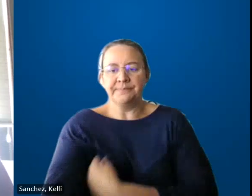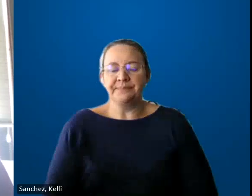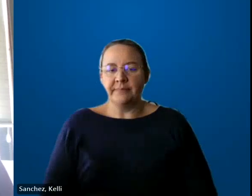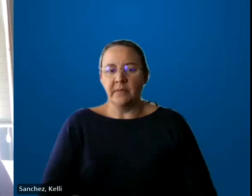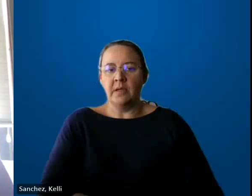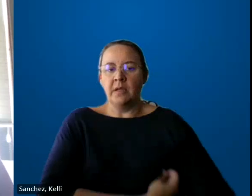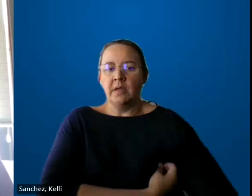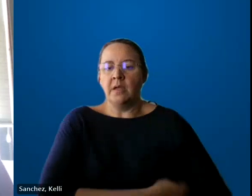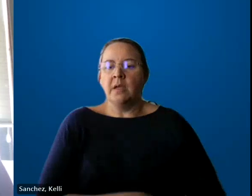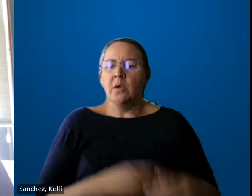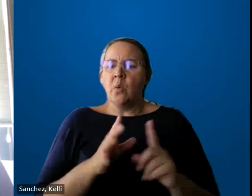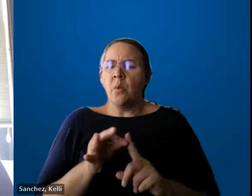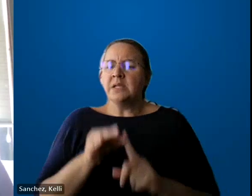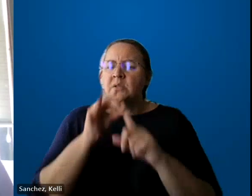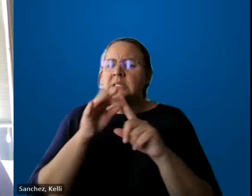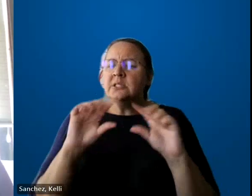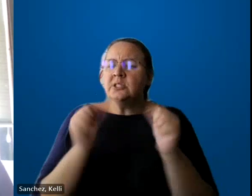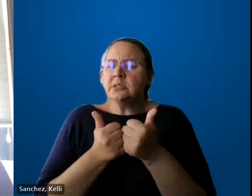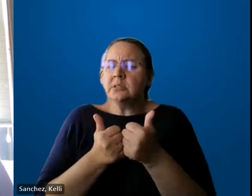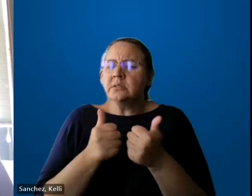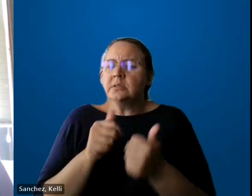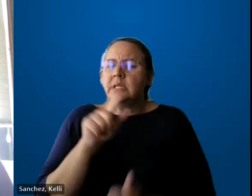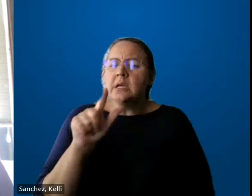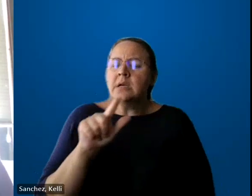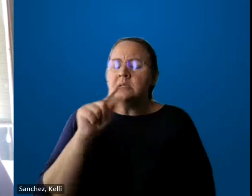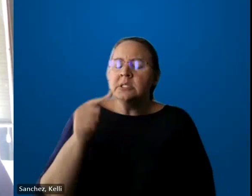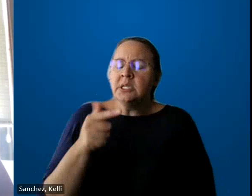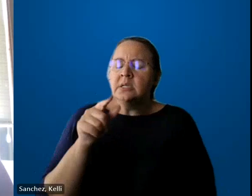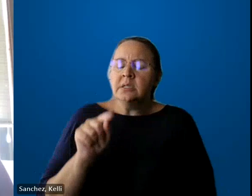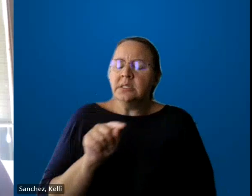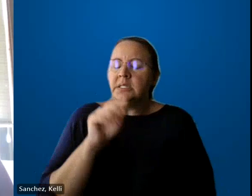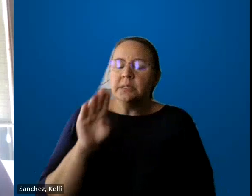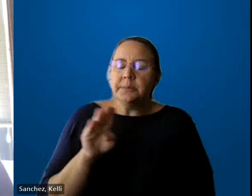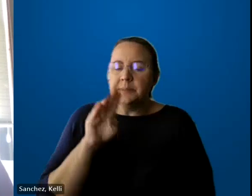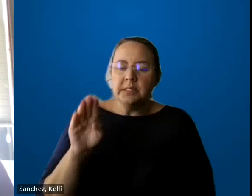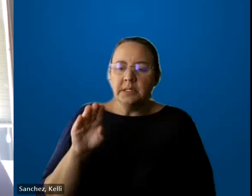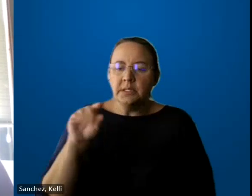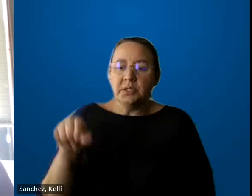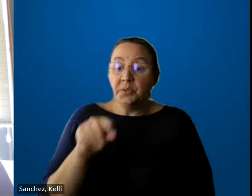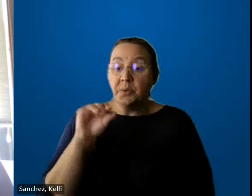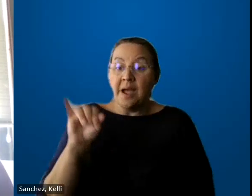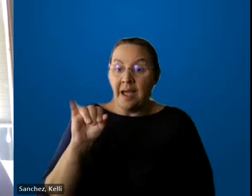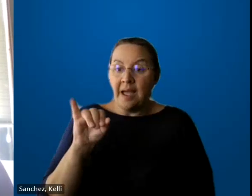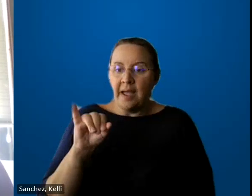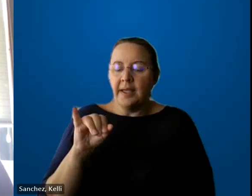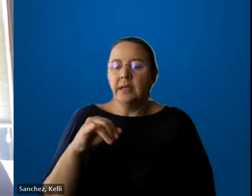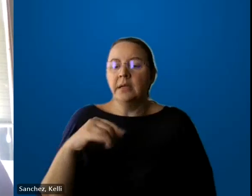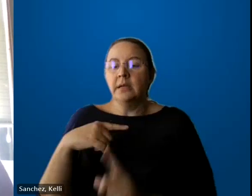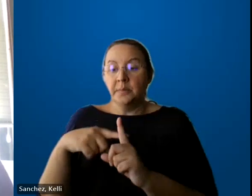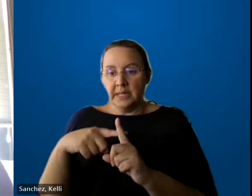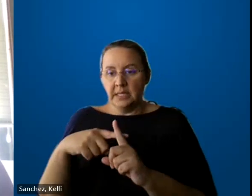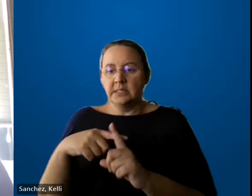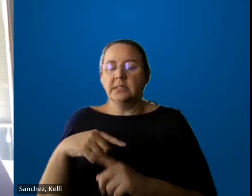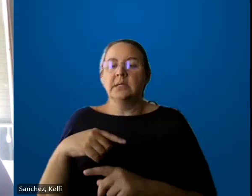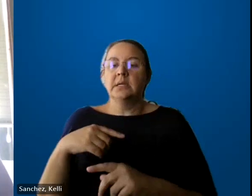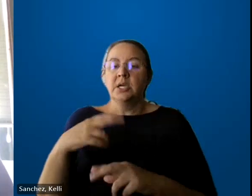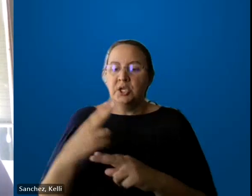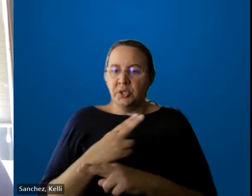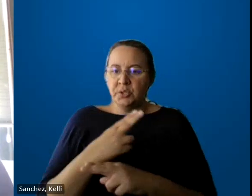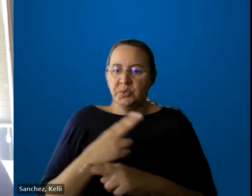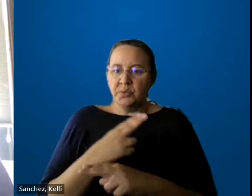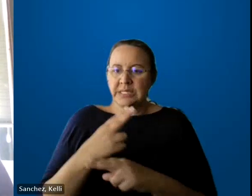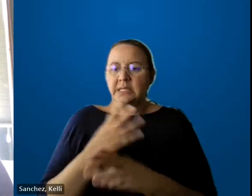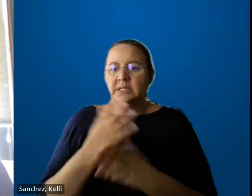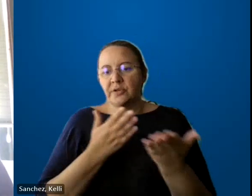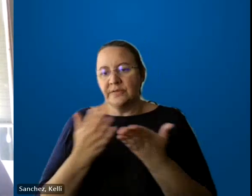challenges do the LGBTQIA plus individuals face in accessing and utilizing substance use